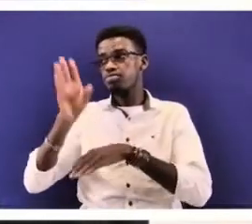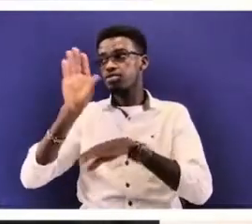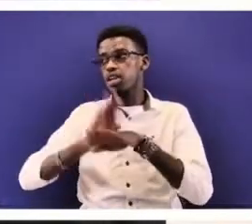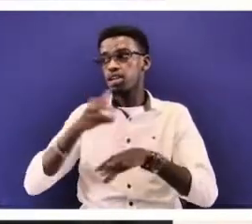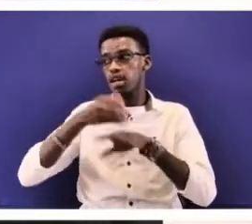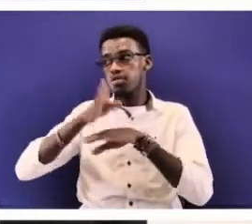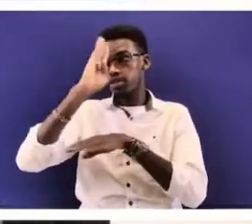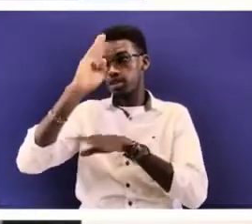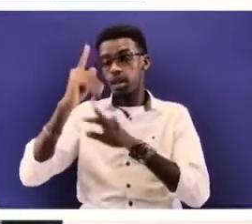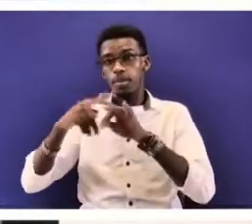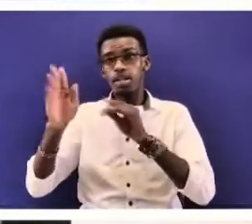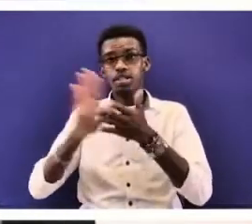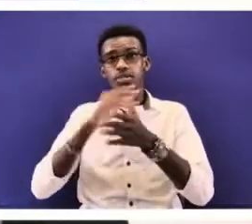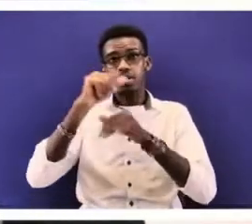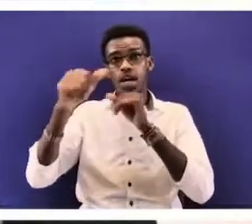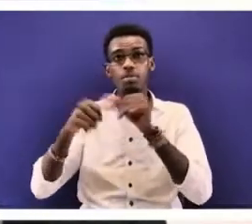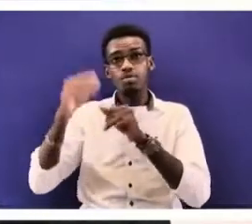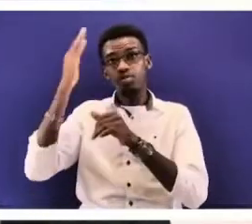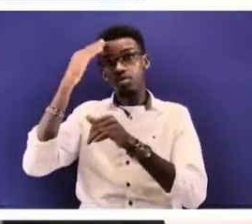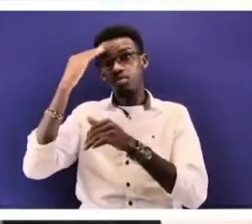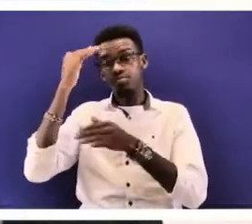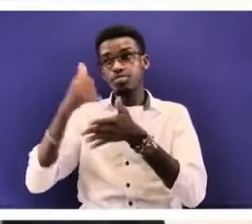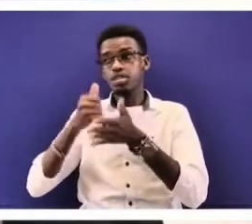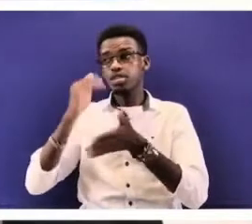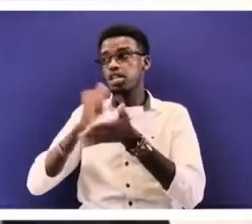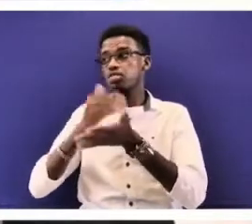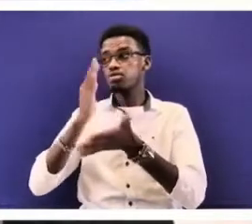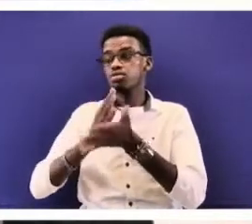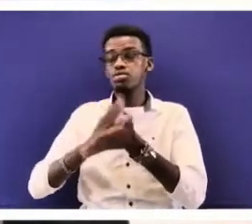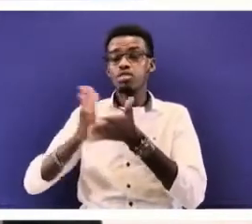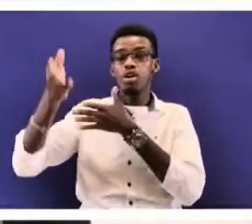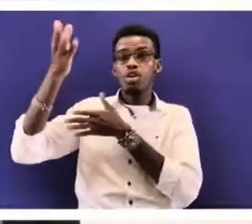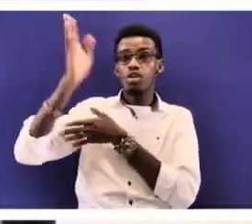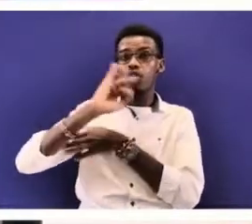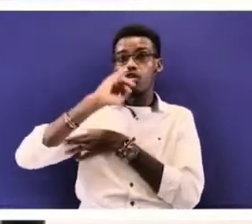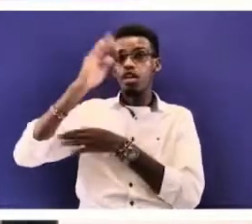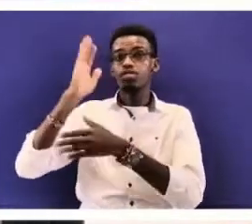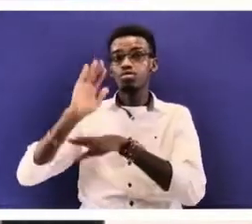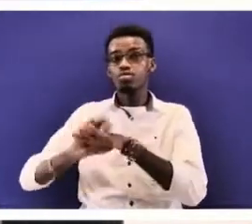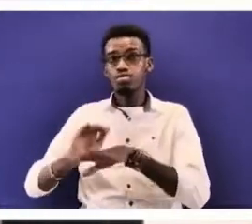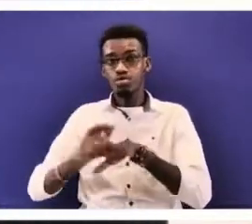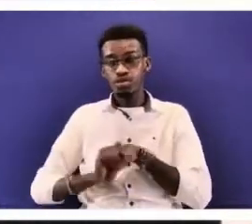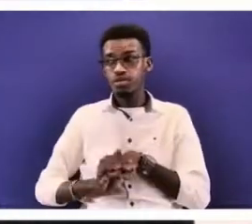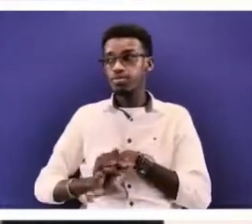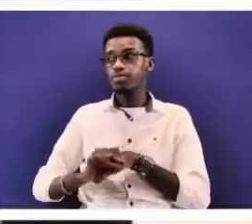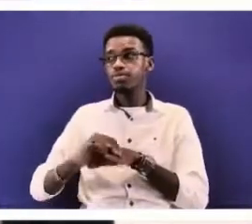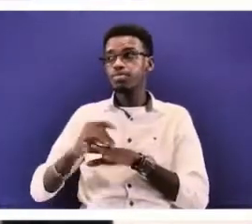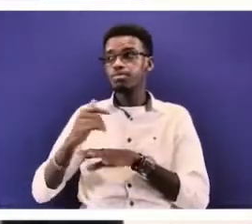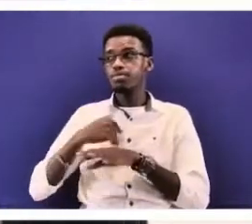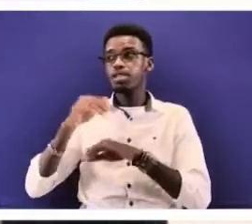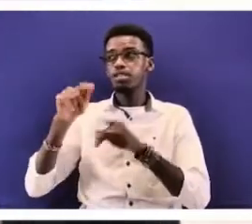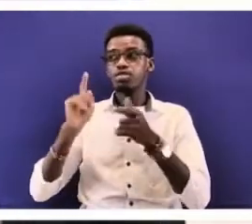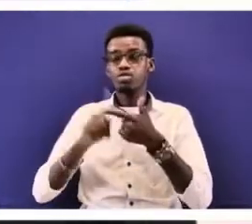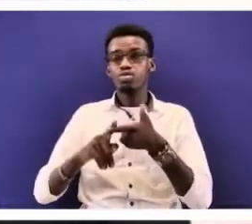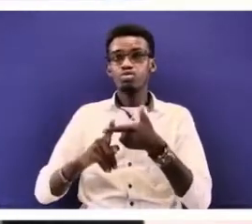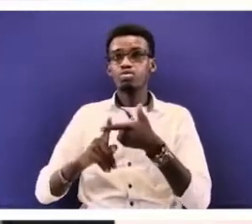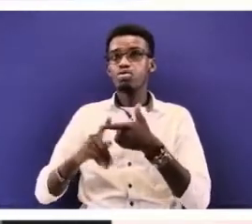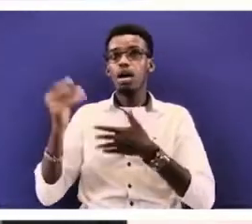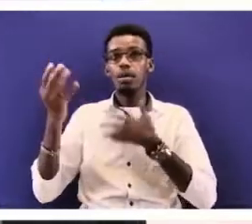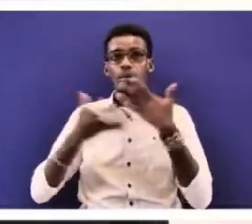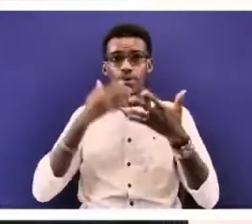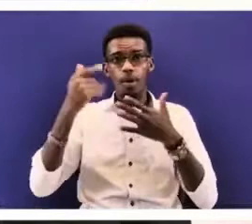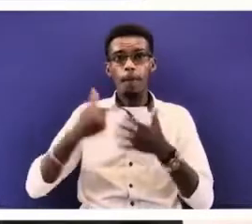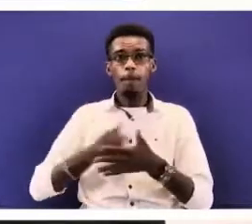there is something about knowing that God is good. I've experienced it for myself. So